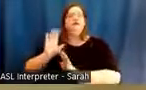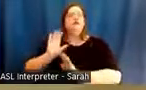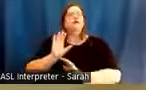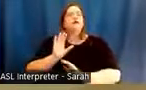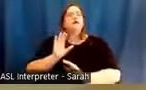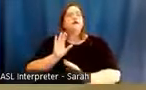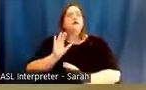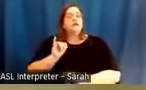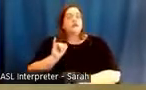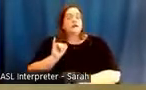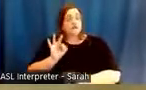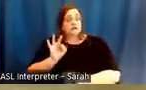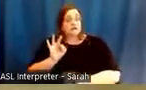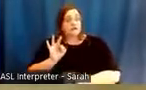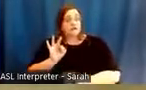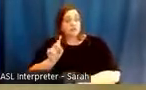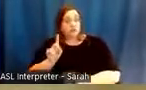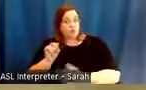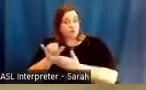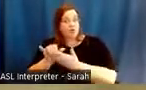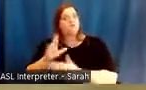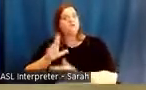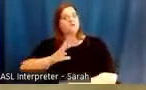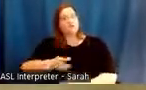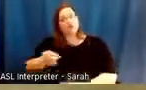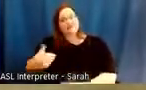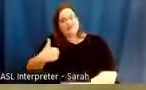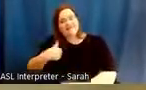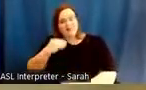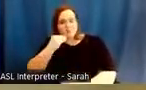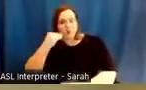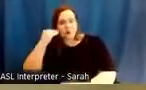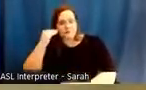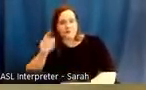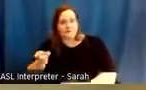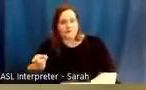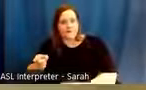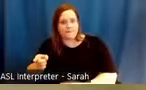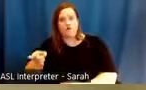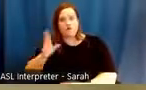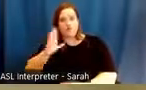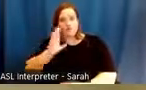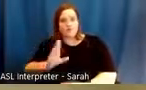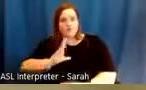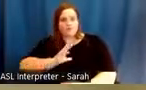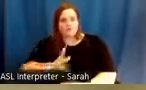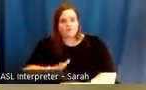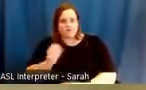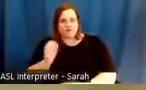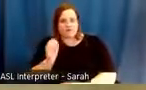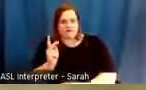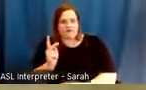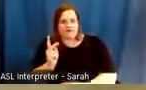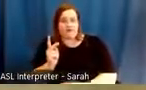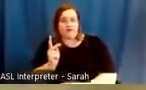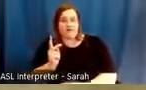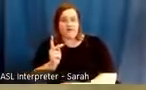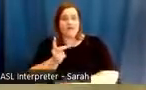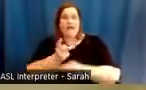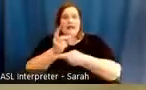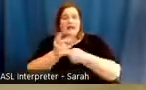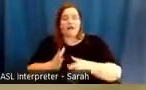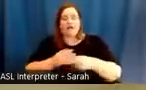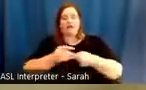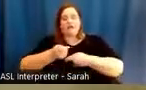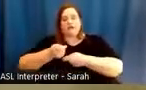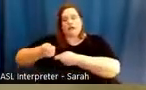I do, it's okay, because she has a home and she'll be okay. Caregivers can come and go. And